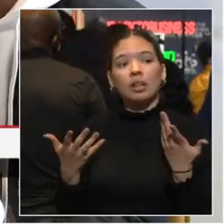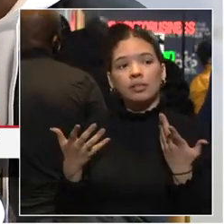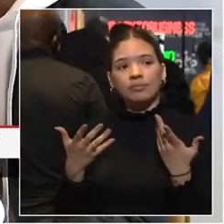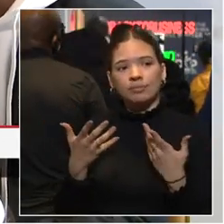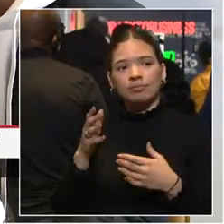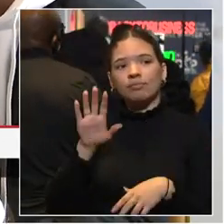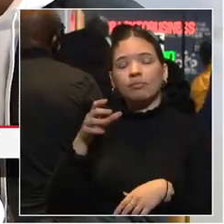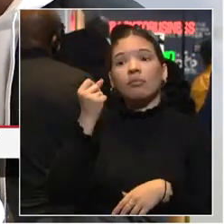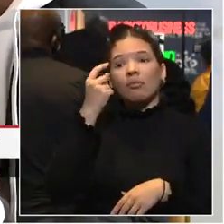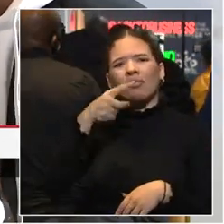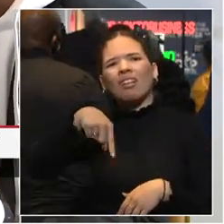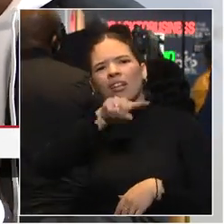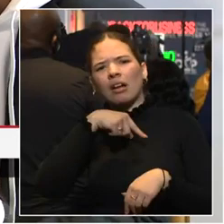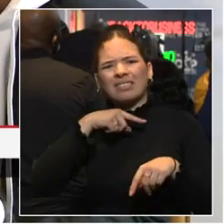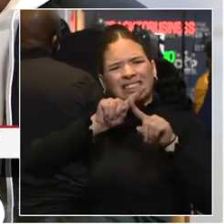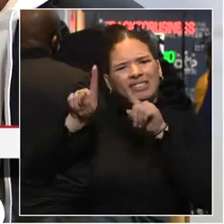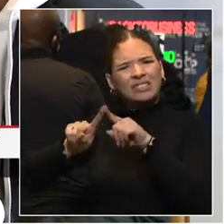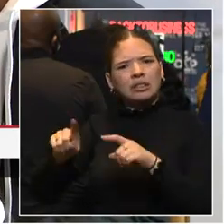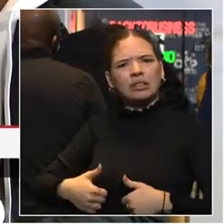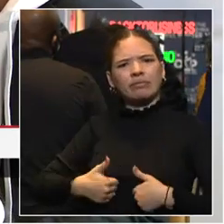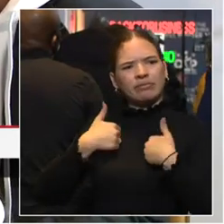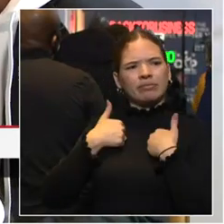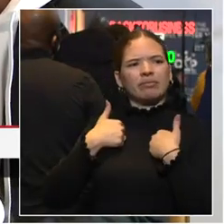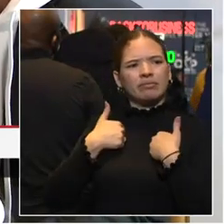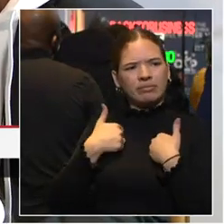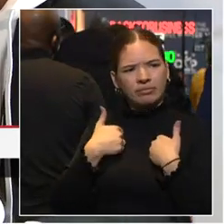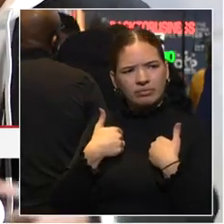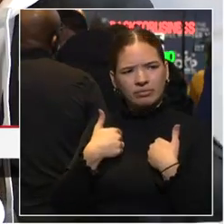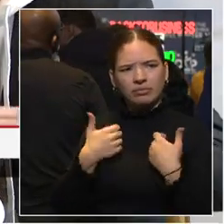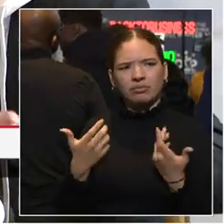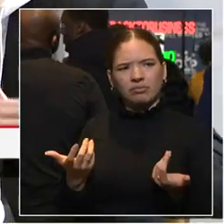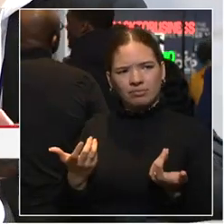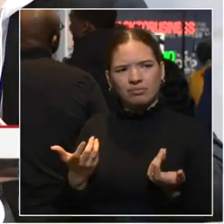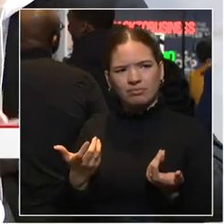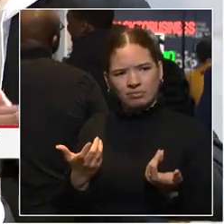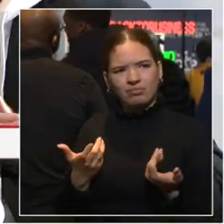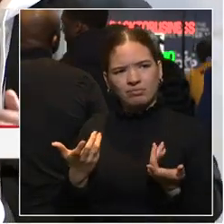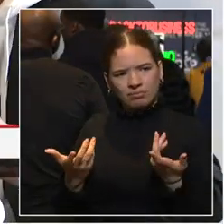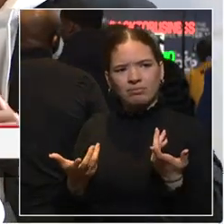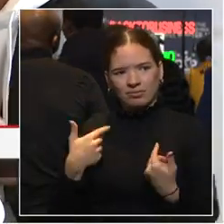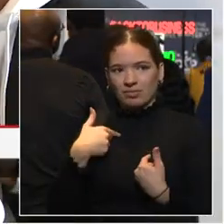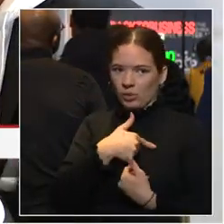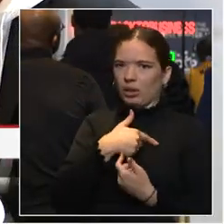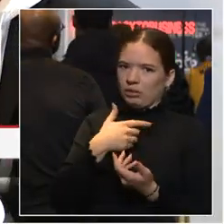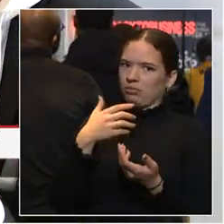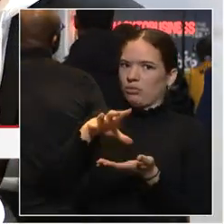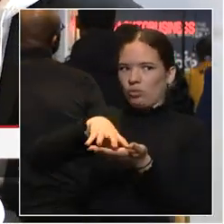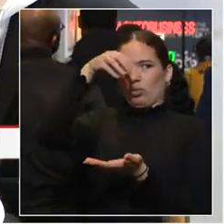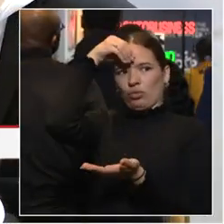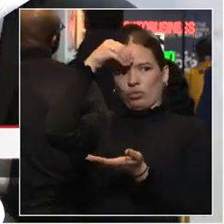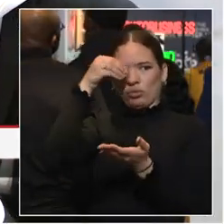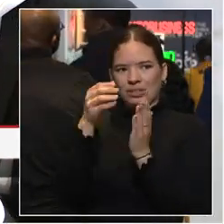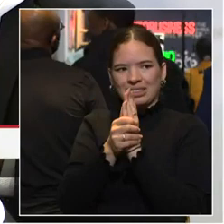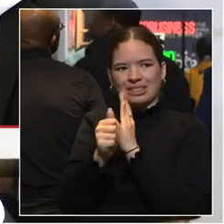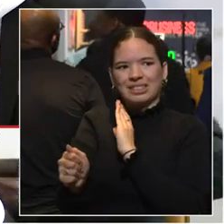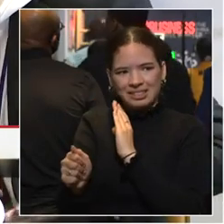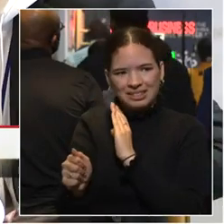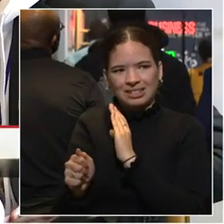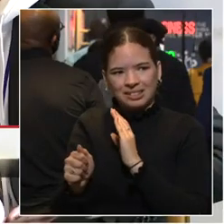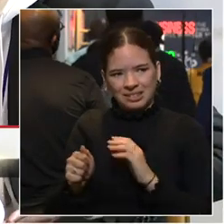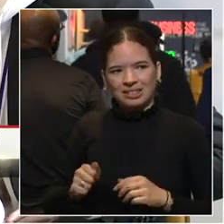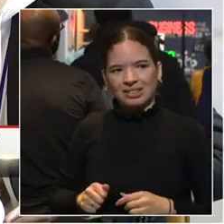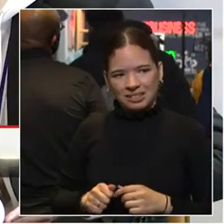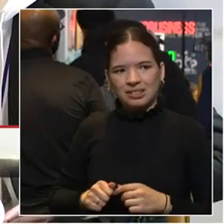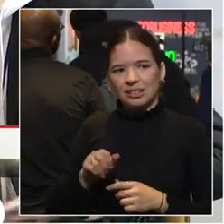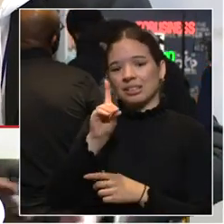I'm speaking for Jessica as well, that we've both taken away from not only being in Deanwood, but just interacting with other recs in other places